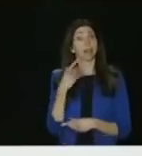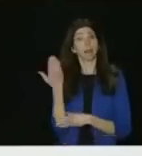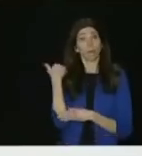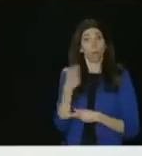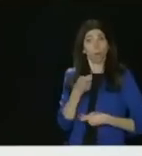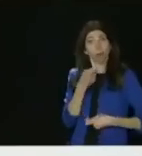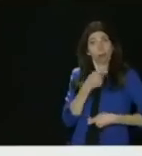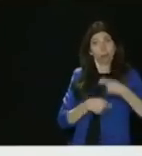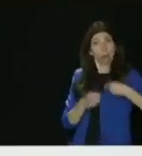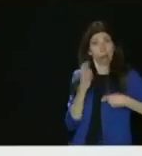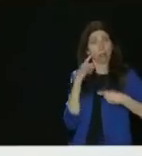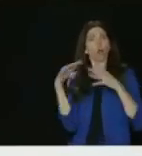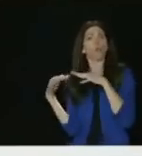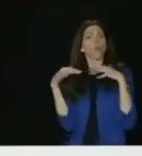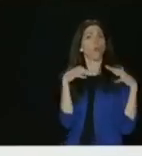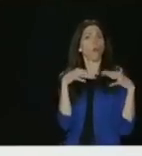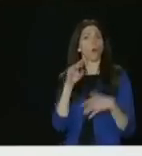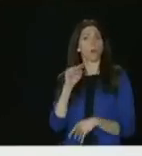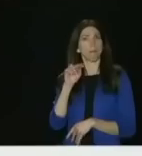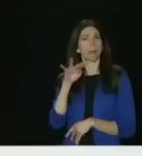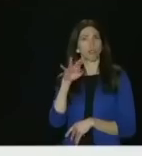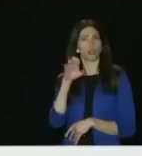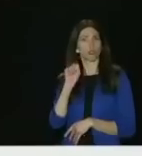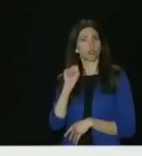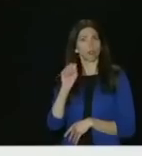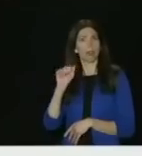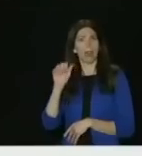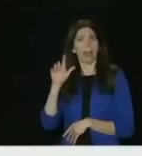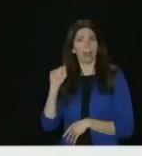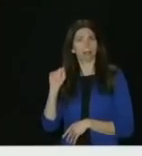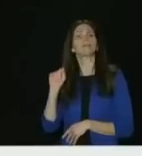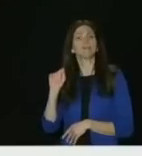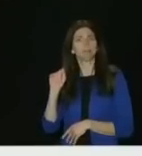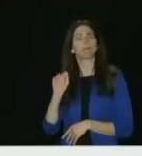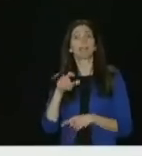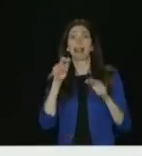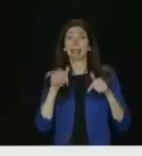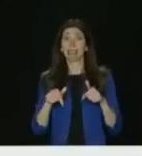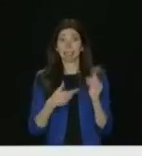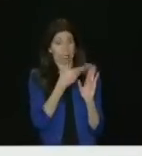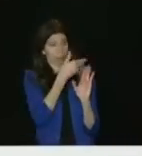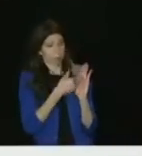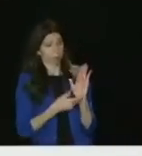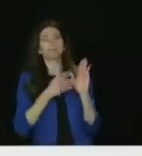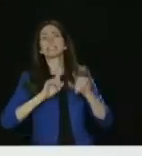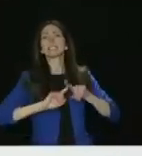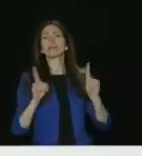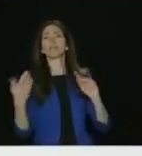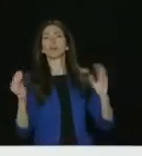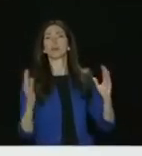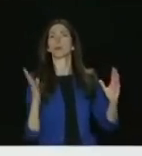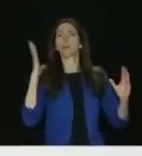Act. It is different from the previous act for in two important ways. First of all,